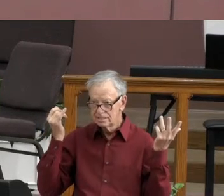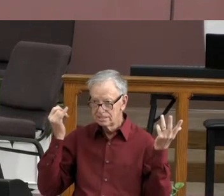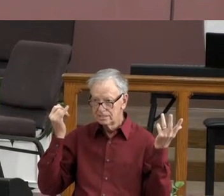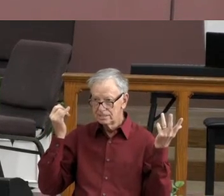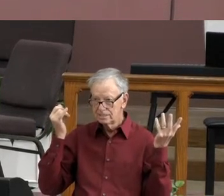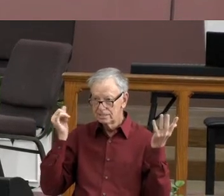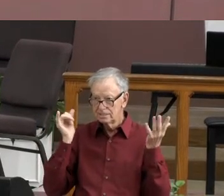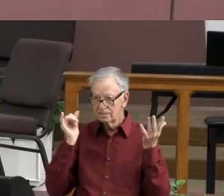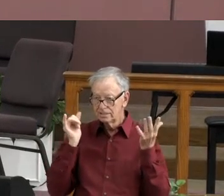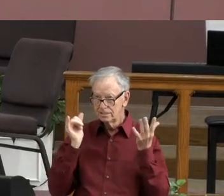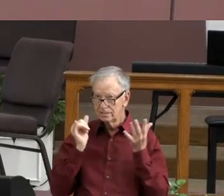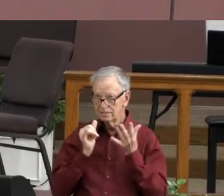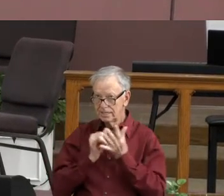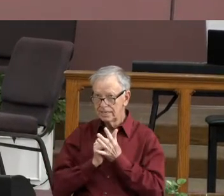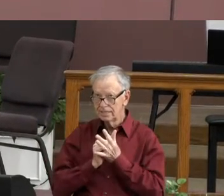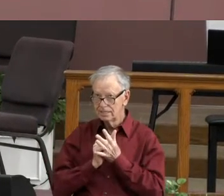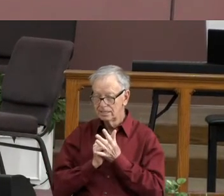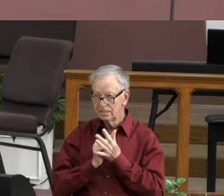that Sunday?